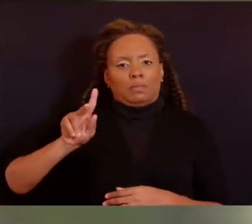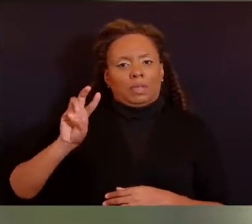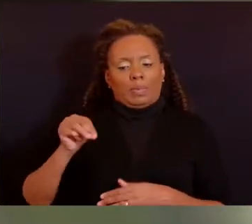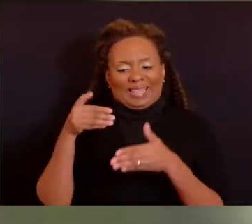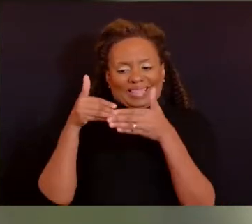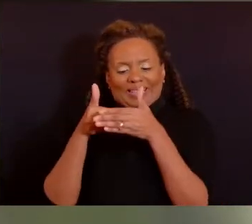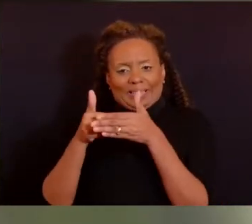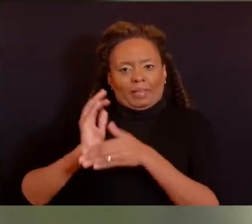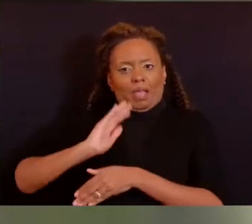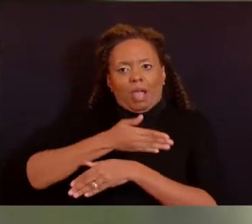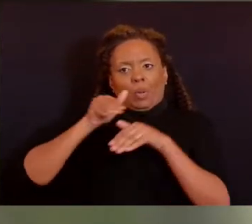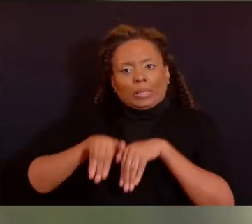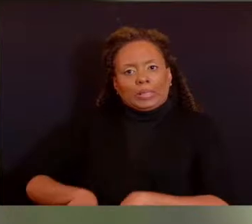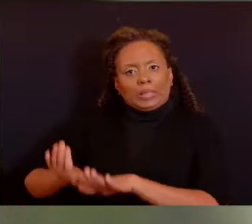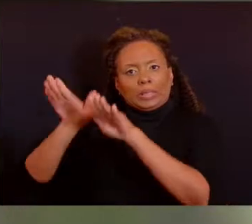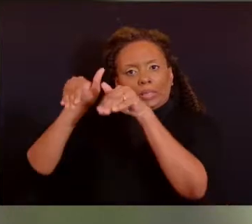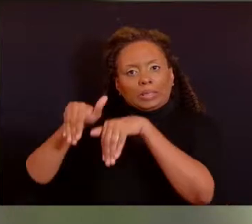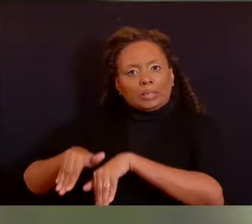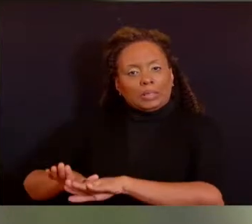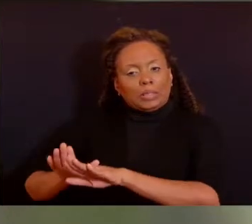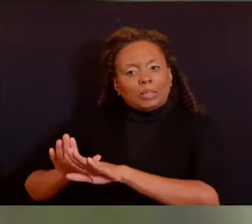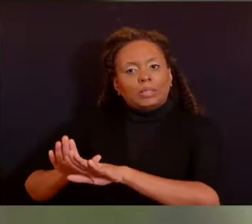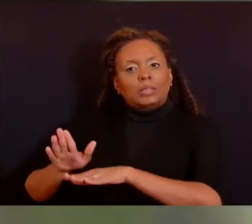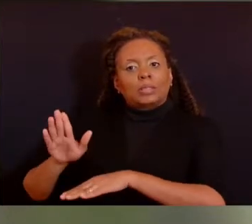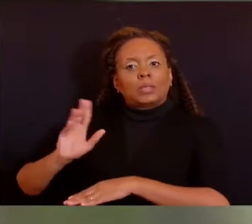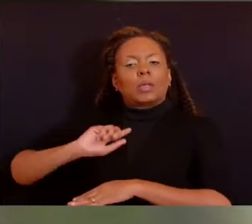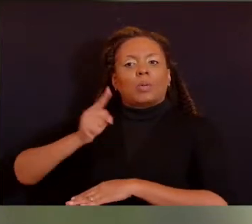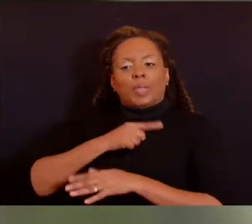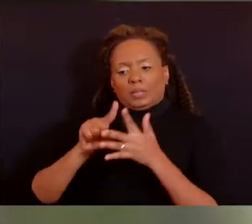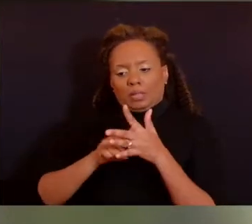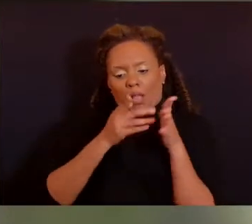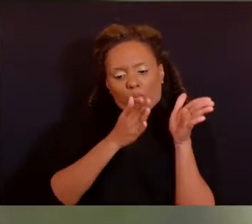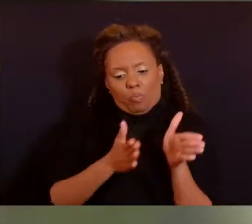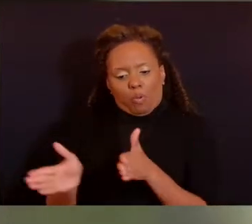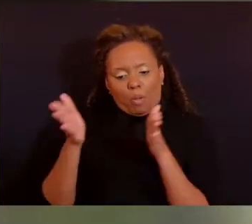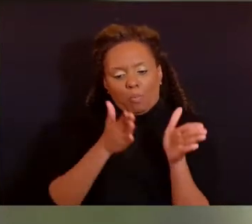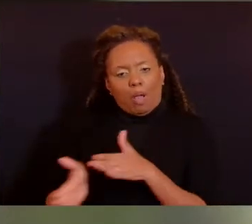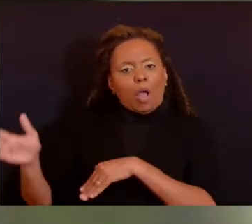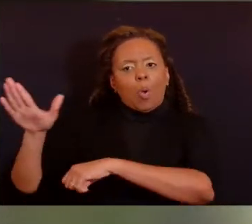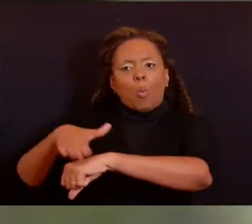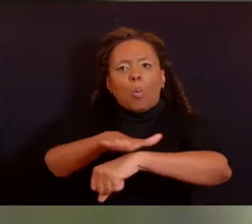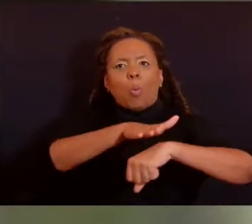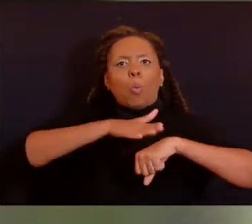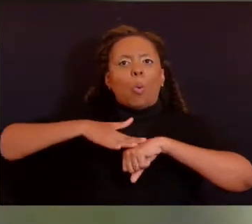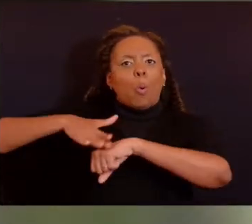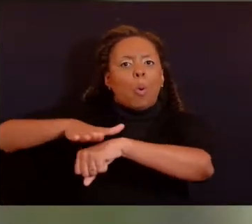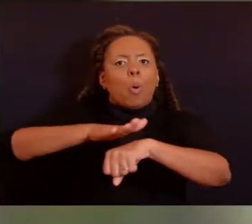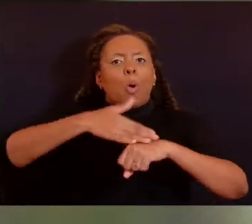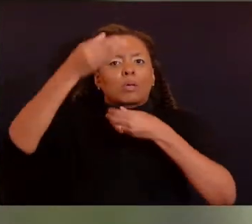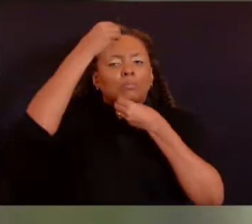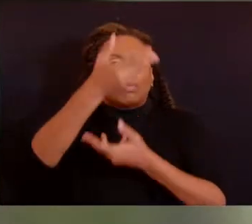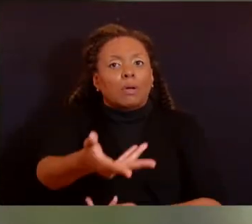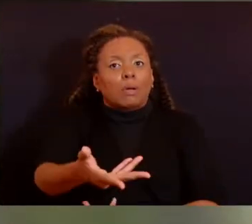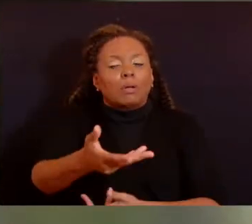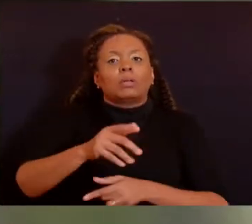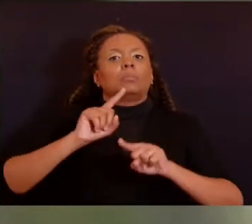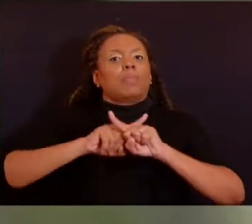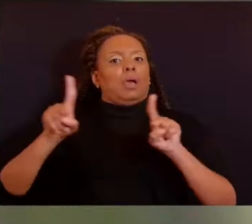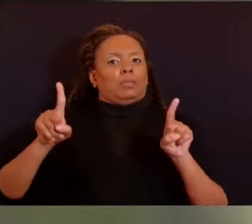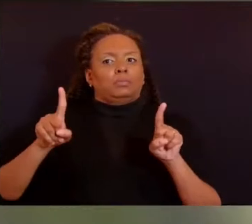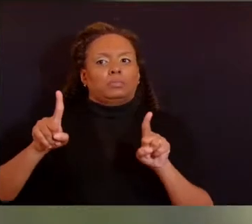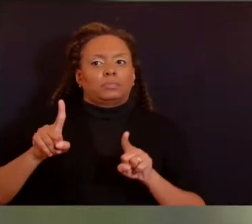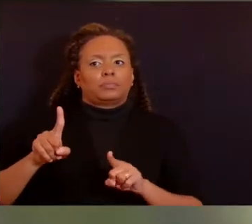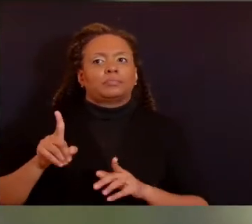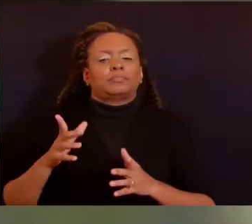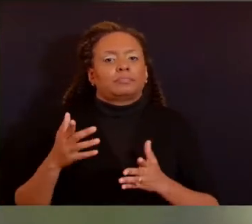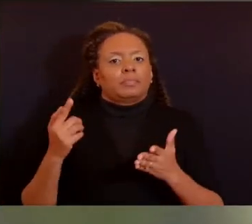the east, we actually begin to start our early preparation for warnings and stuff. But again, because of the nature of these systems,